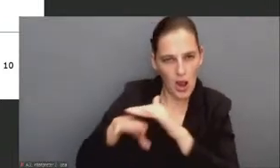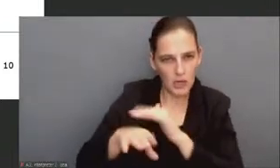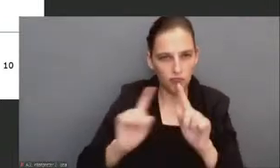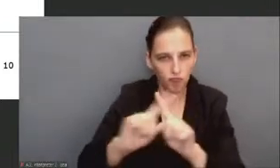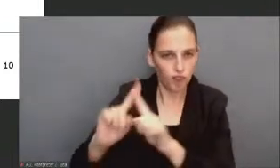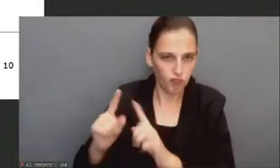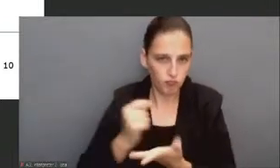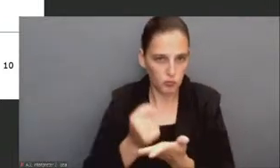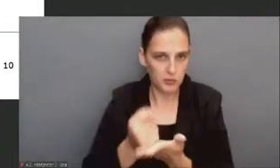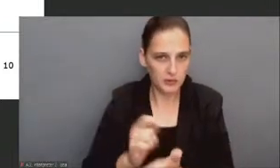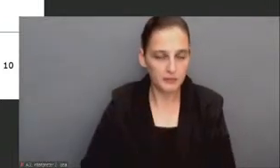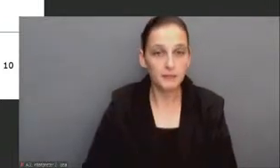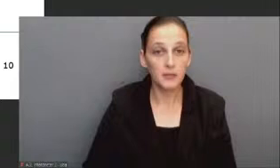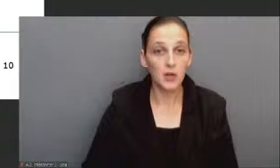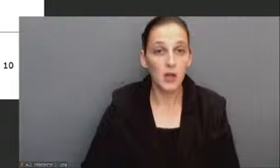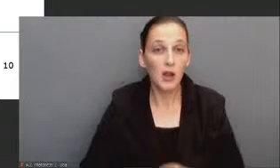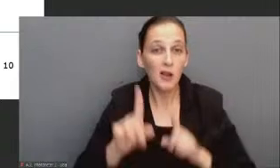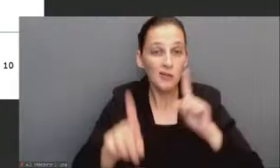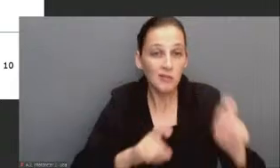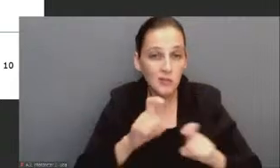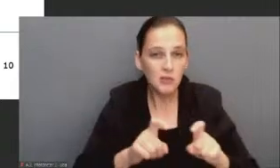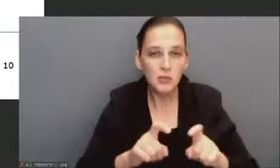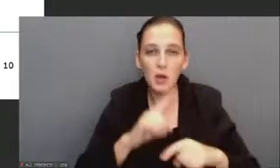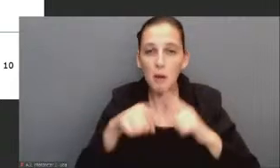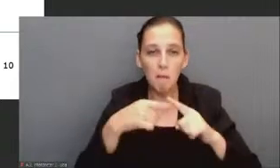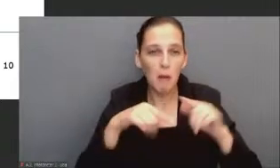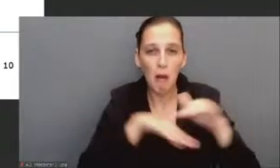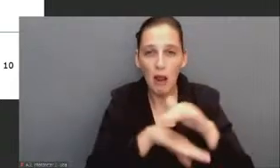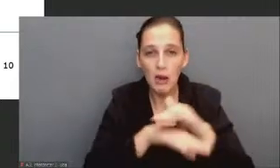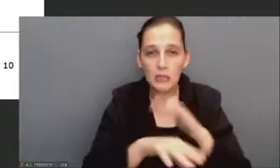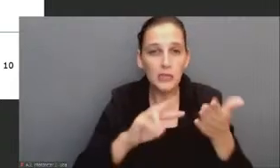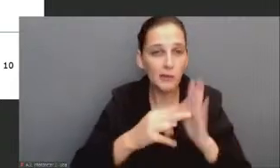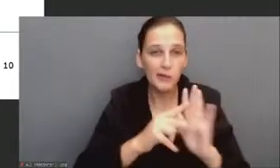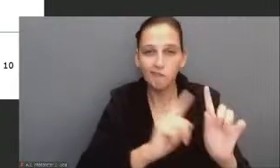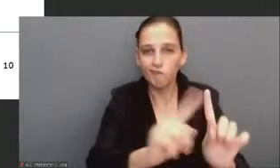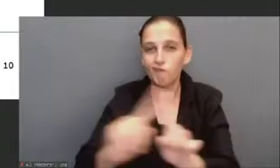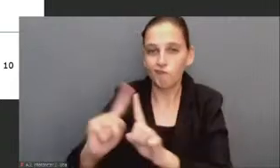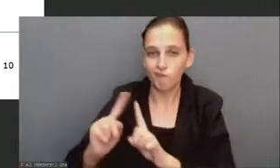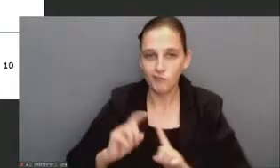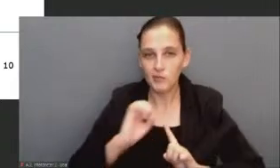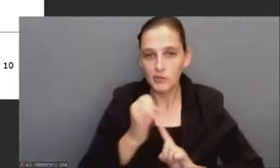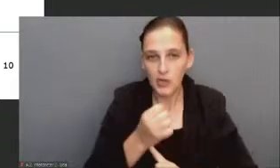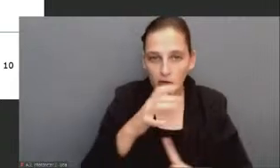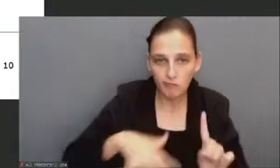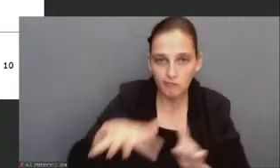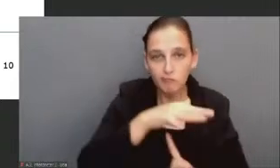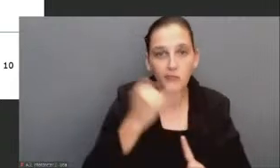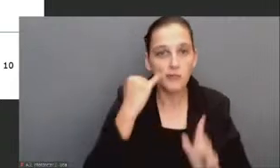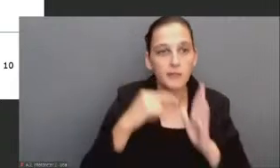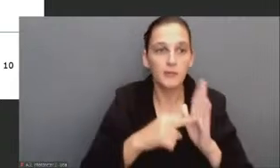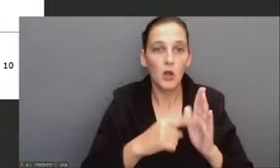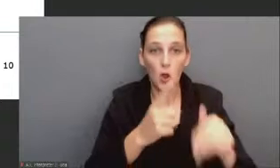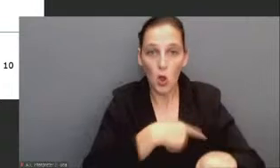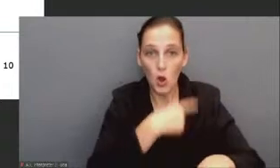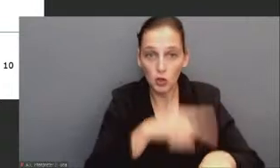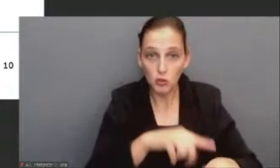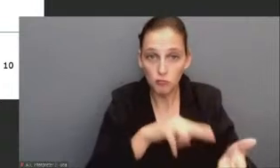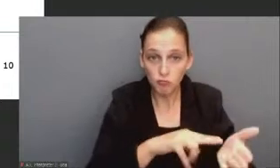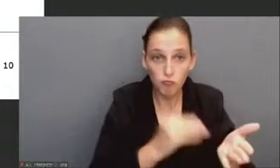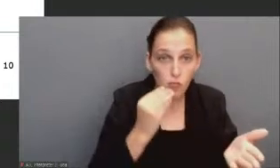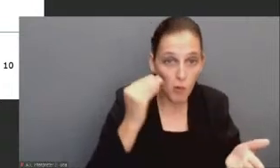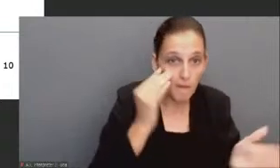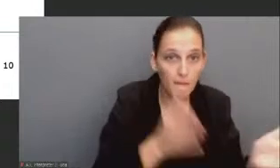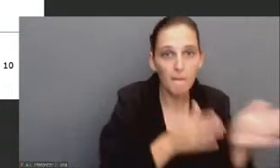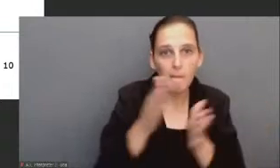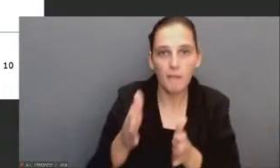include questions around access across a variety of settings. This includes long-term care facilities, home-based